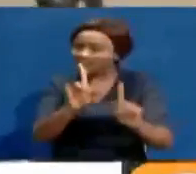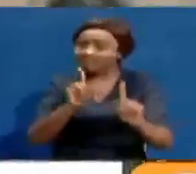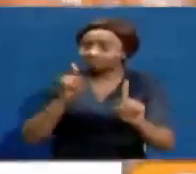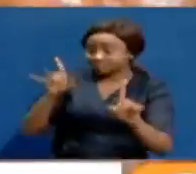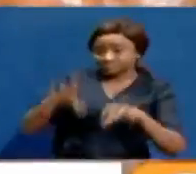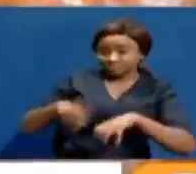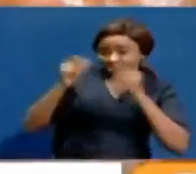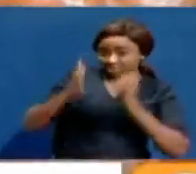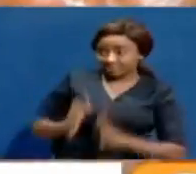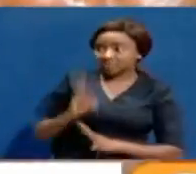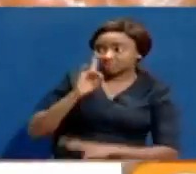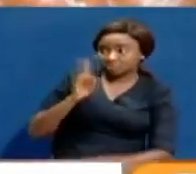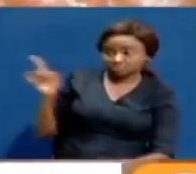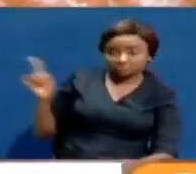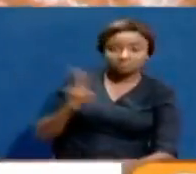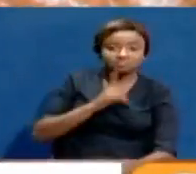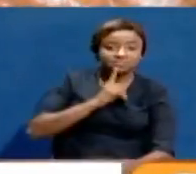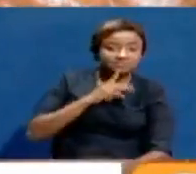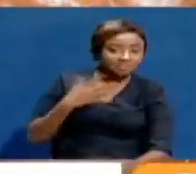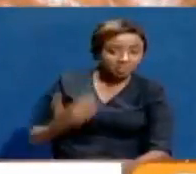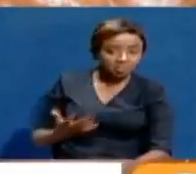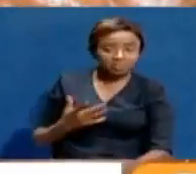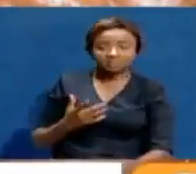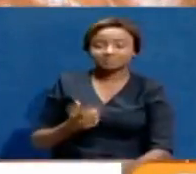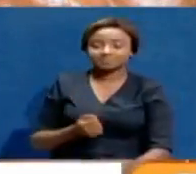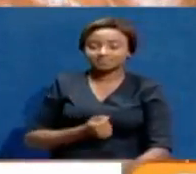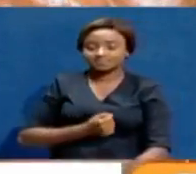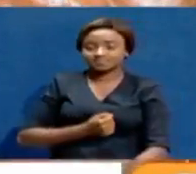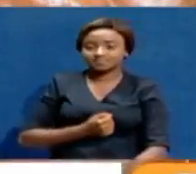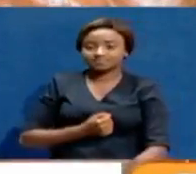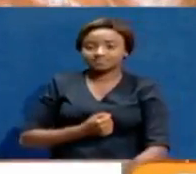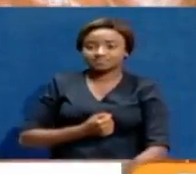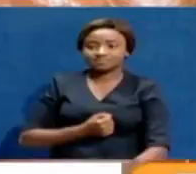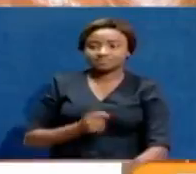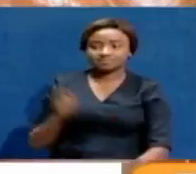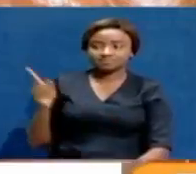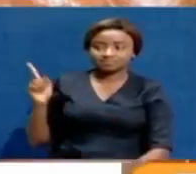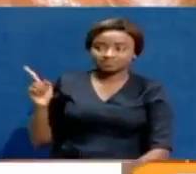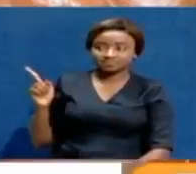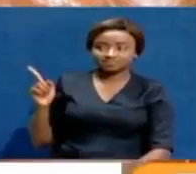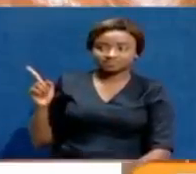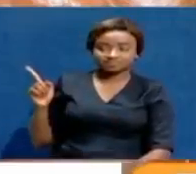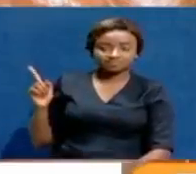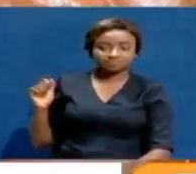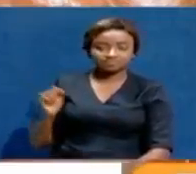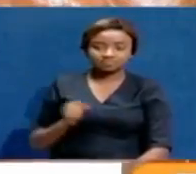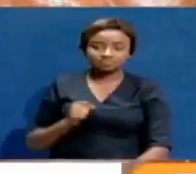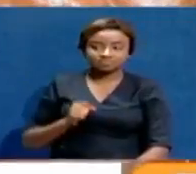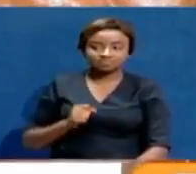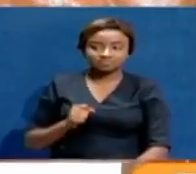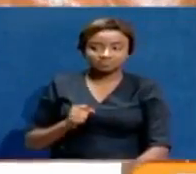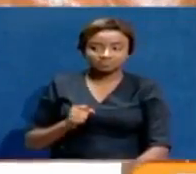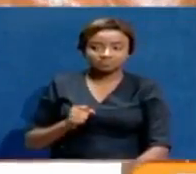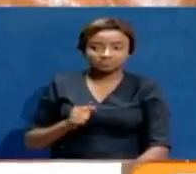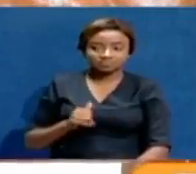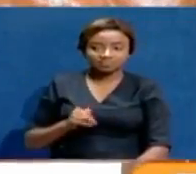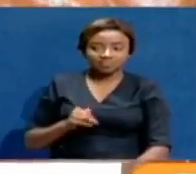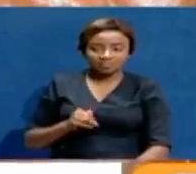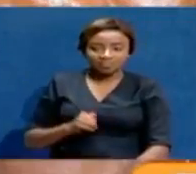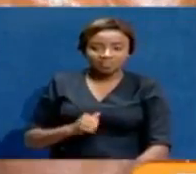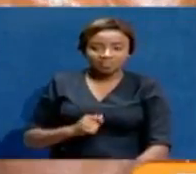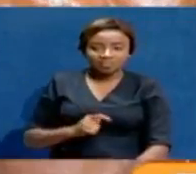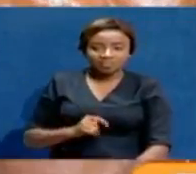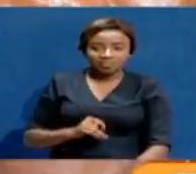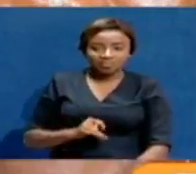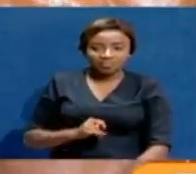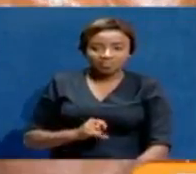Wood Commission Chairman Reverend Samuel Kobia telling Citizen TV that, quote, NCIC will take stern measures against notorious